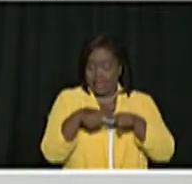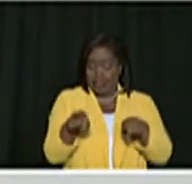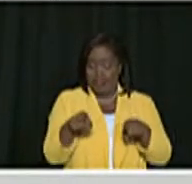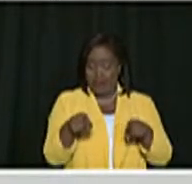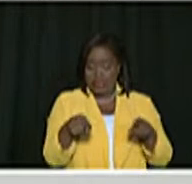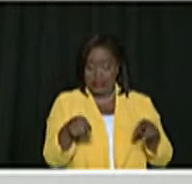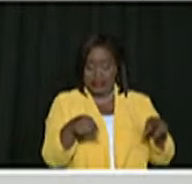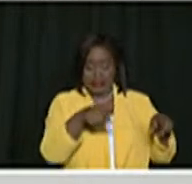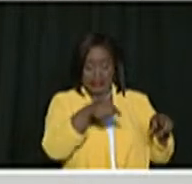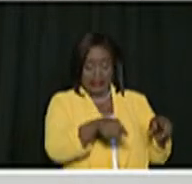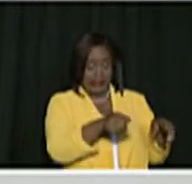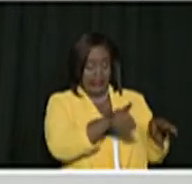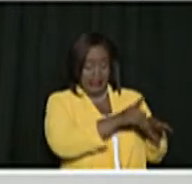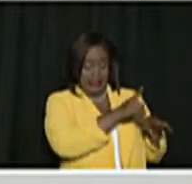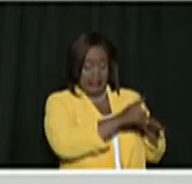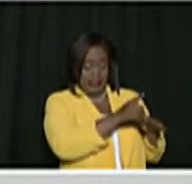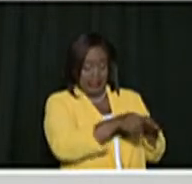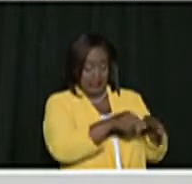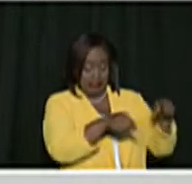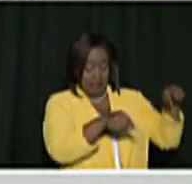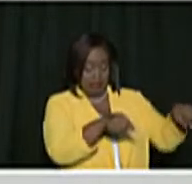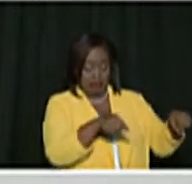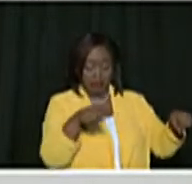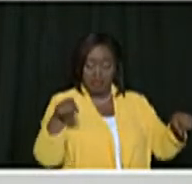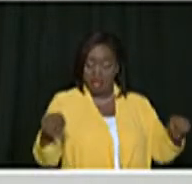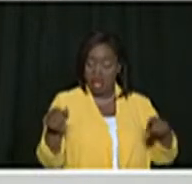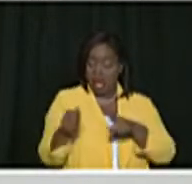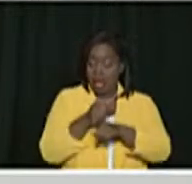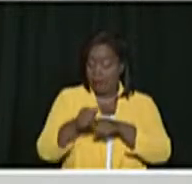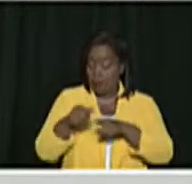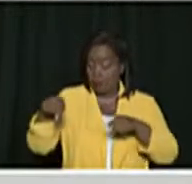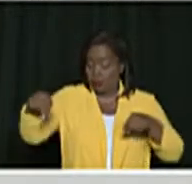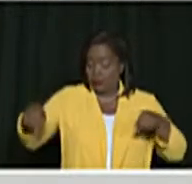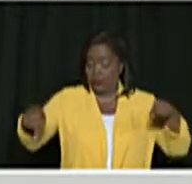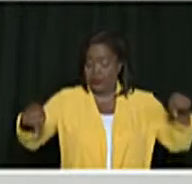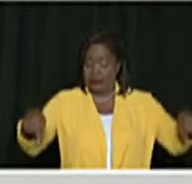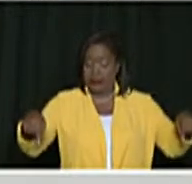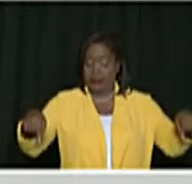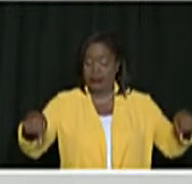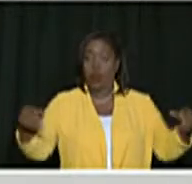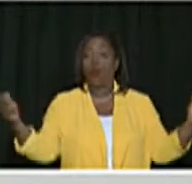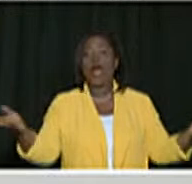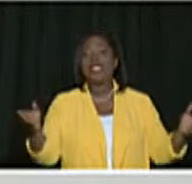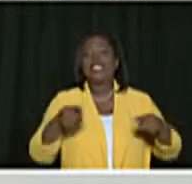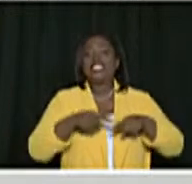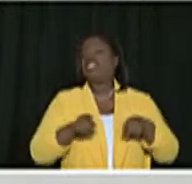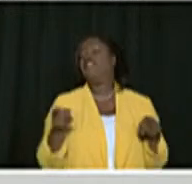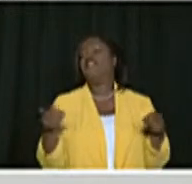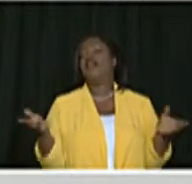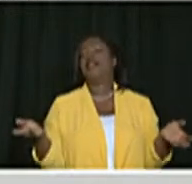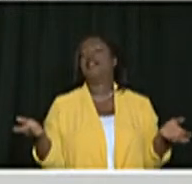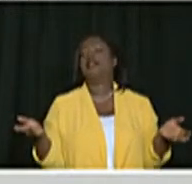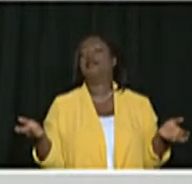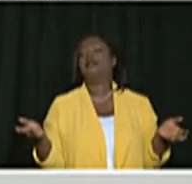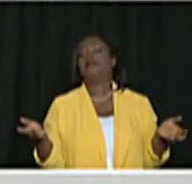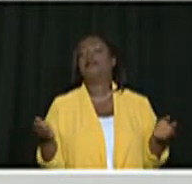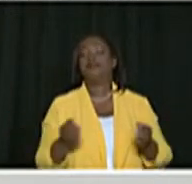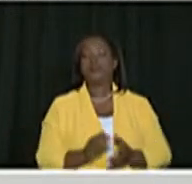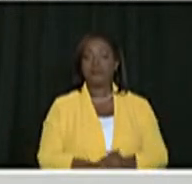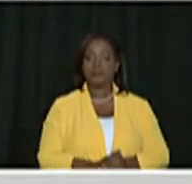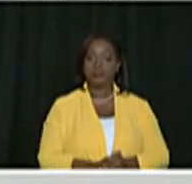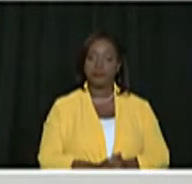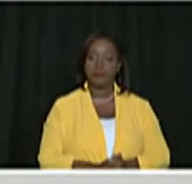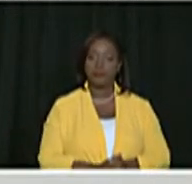abuse, disciplining a child and abusing that child in the process? Of